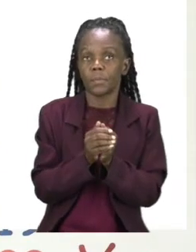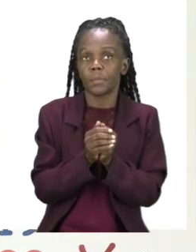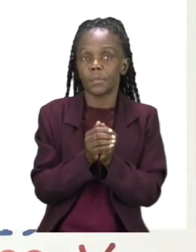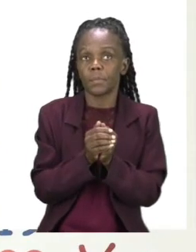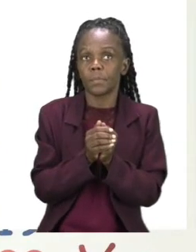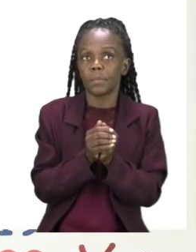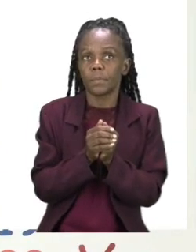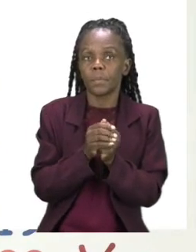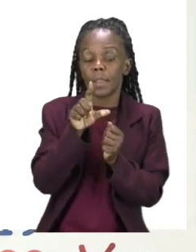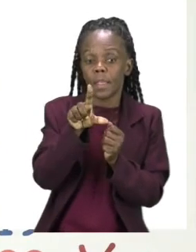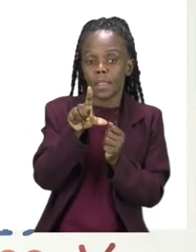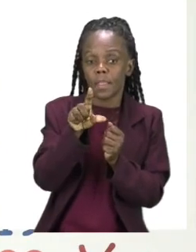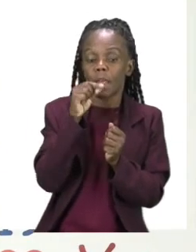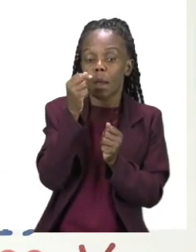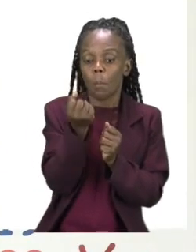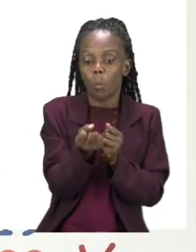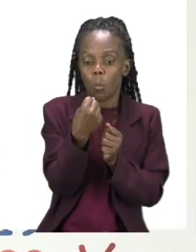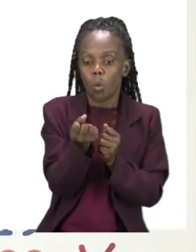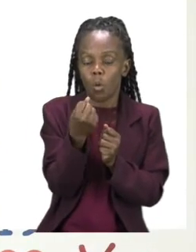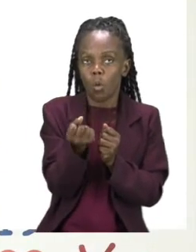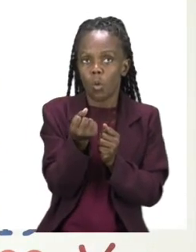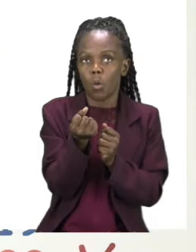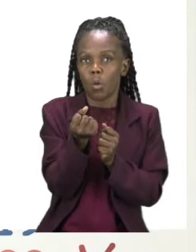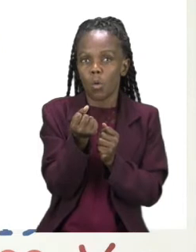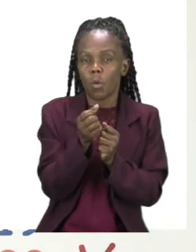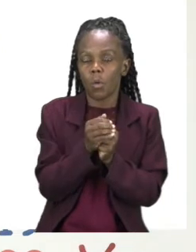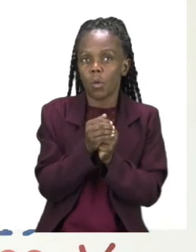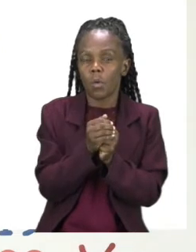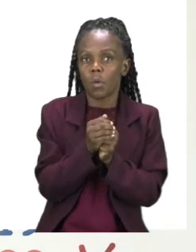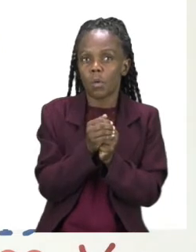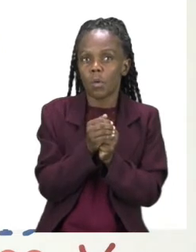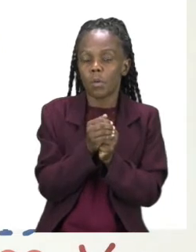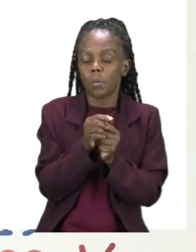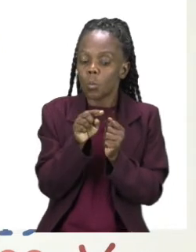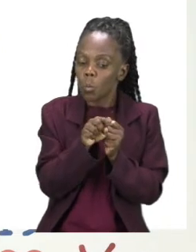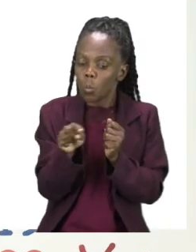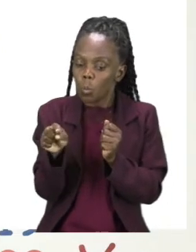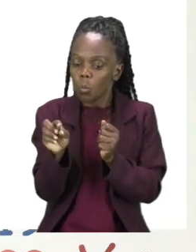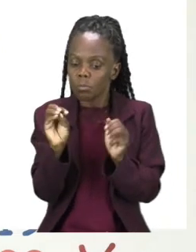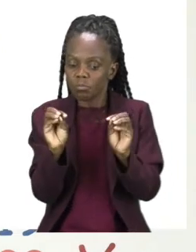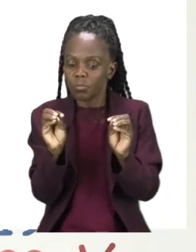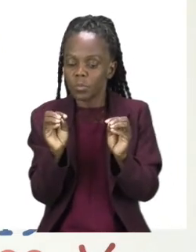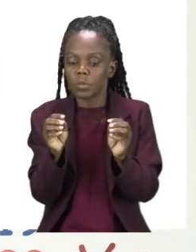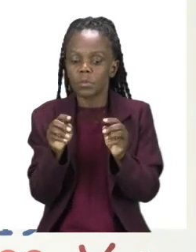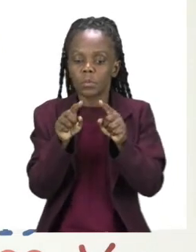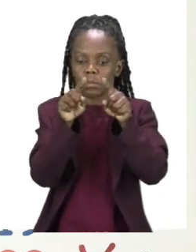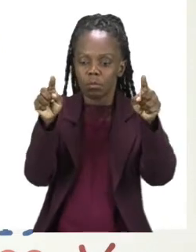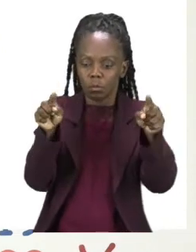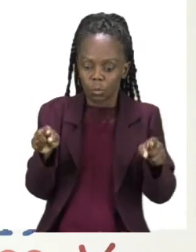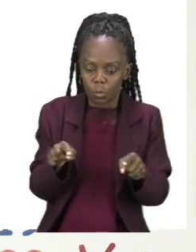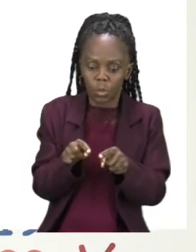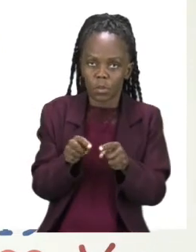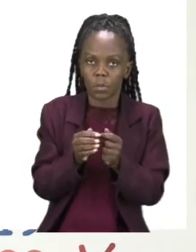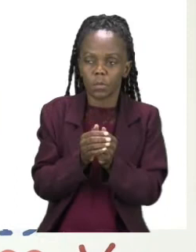the ball is dash the box. Let's read it again